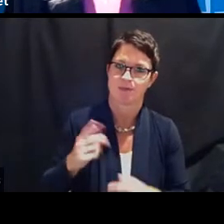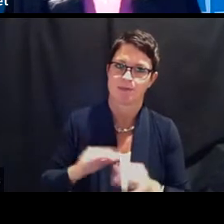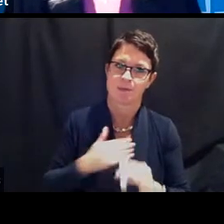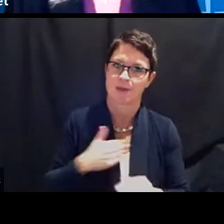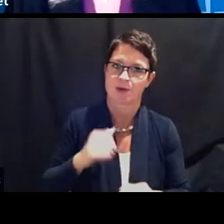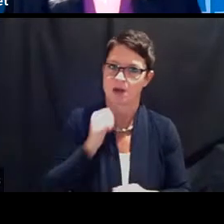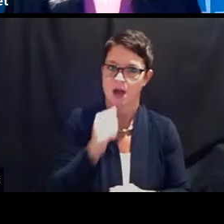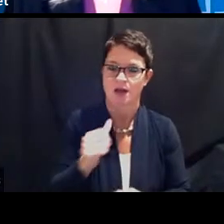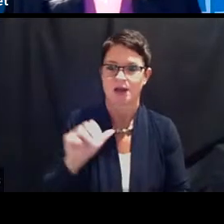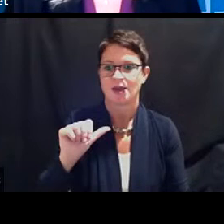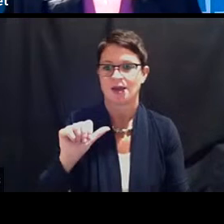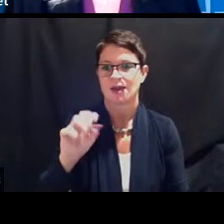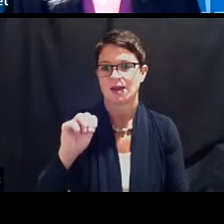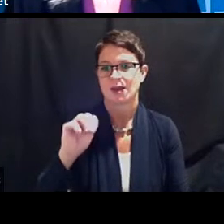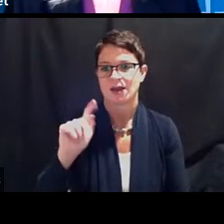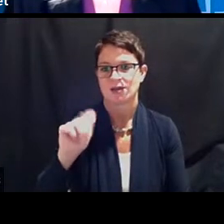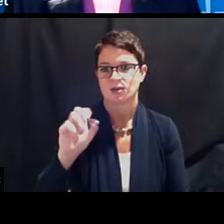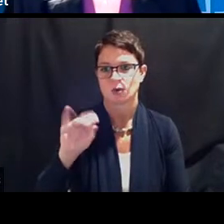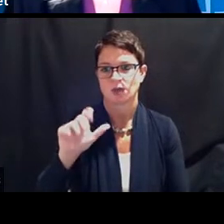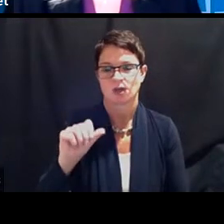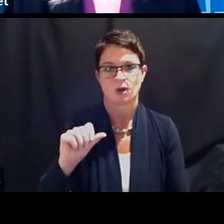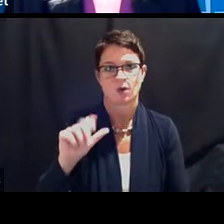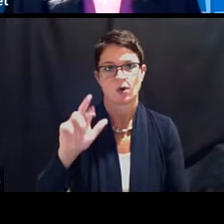say. Antonio, are you there?